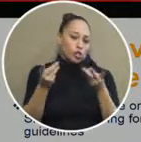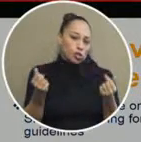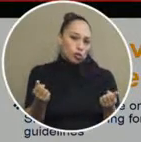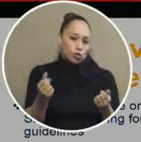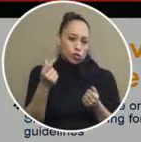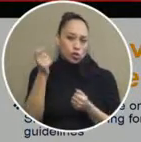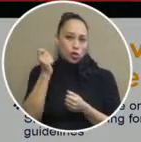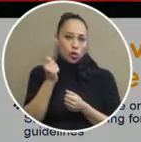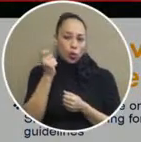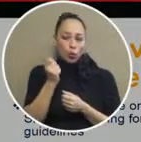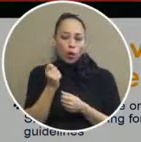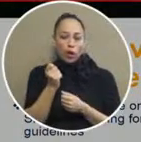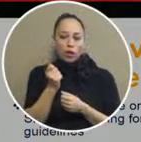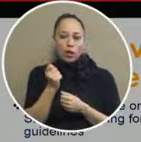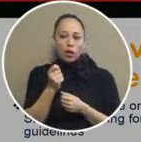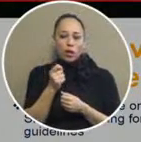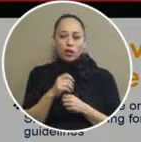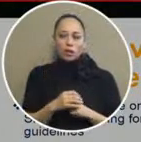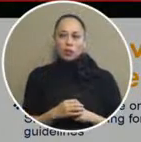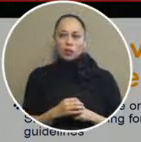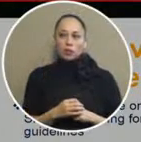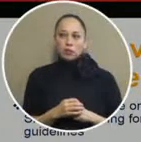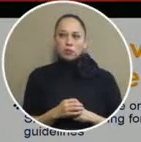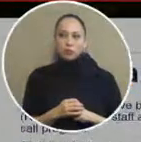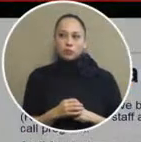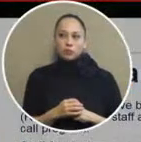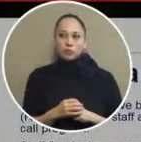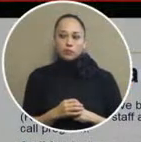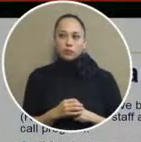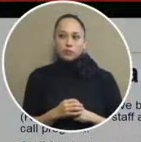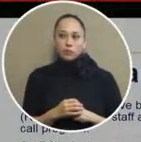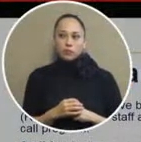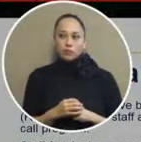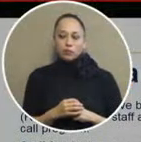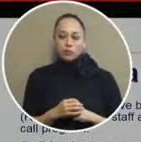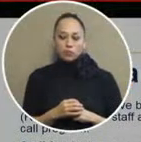Grant. Next slide, please.